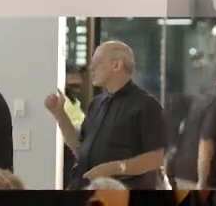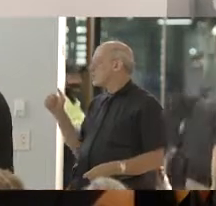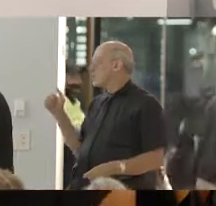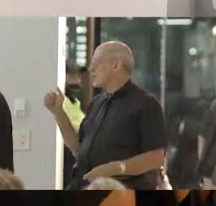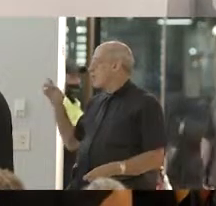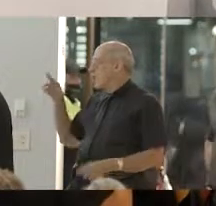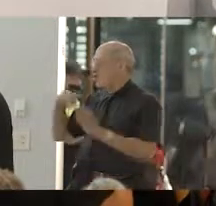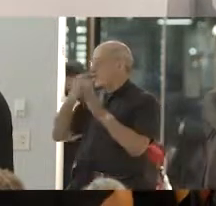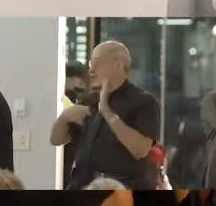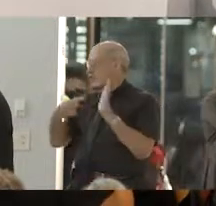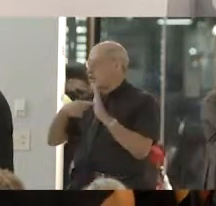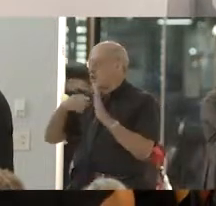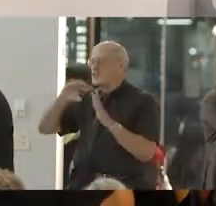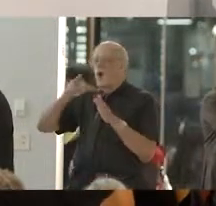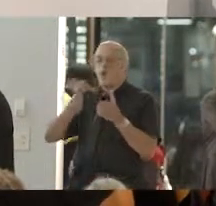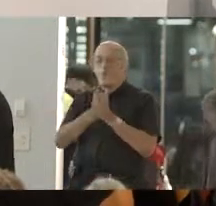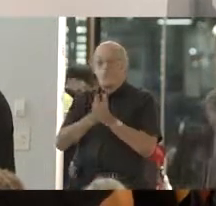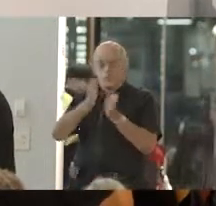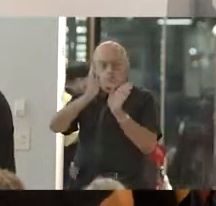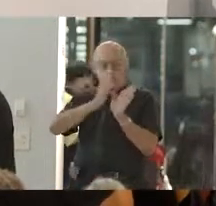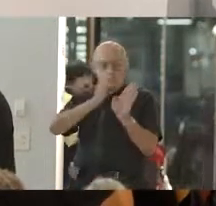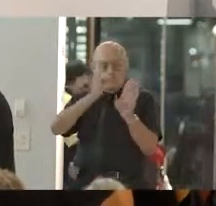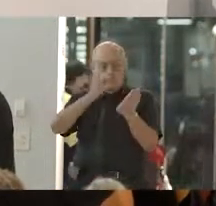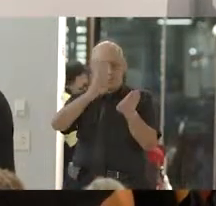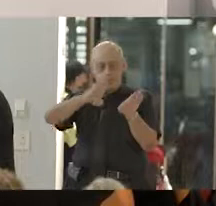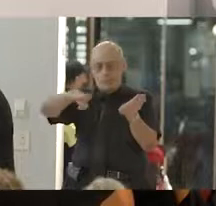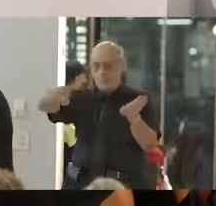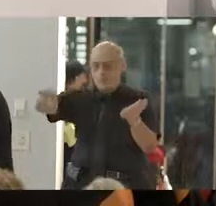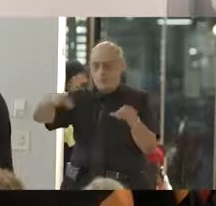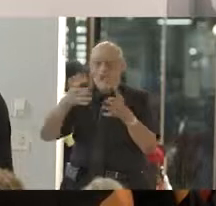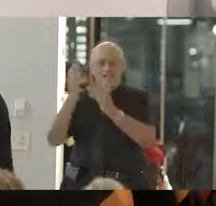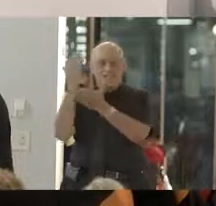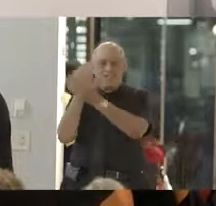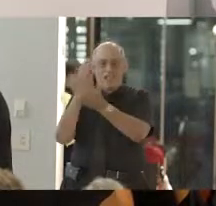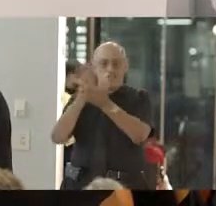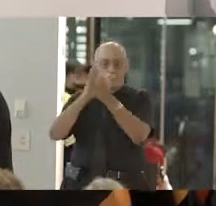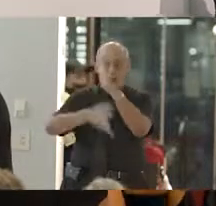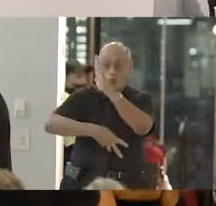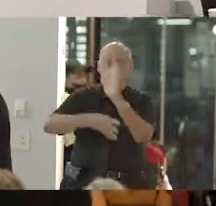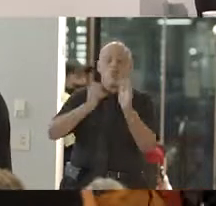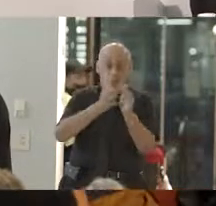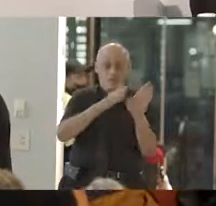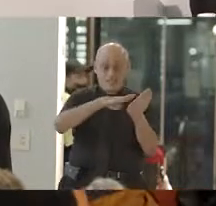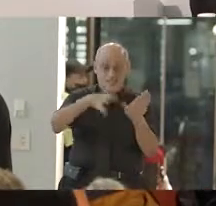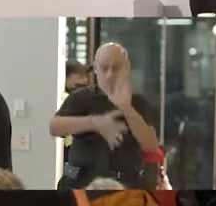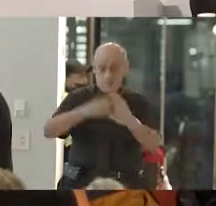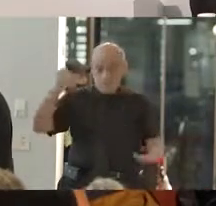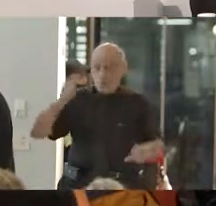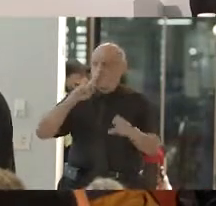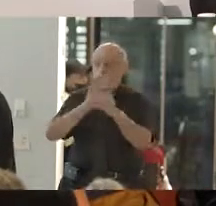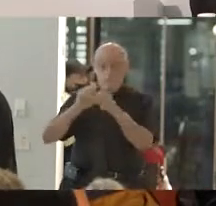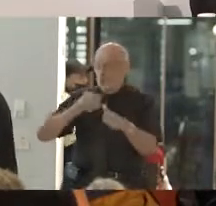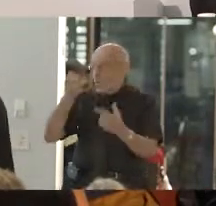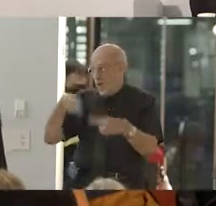the rendering shows slips that are currently used by the sailing school as being removed. Can you guarantee this will not happen?